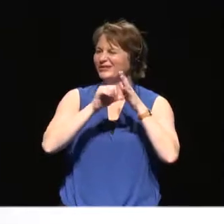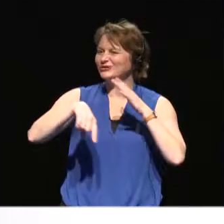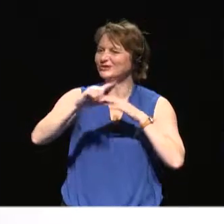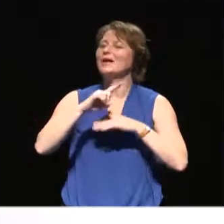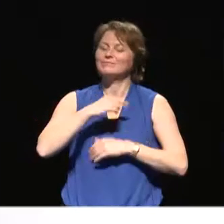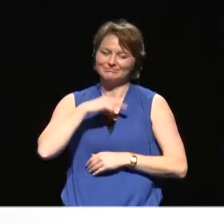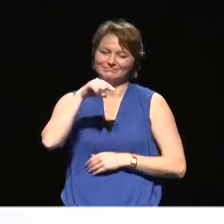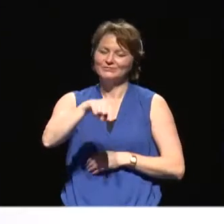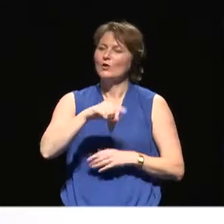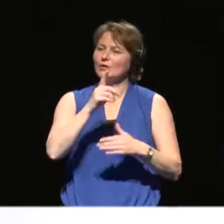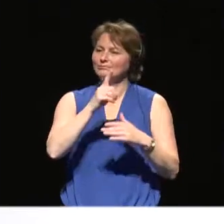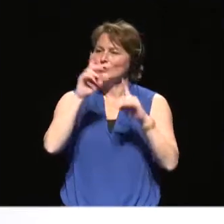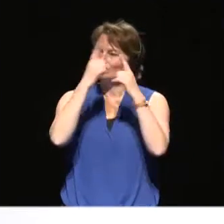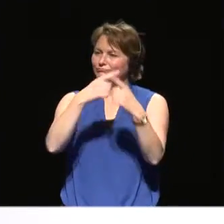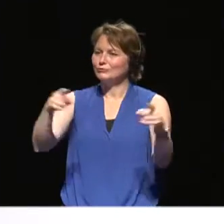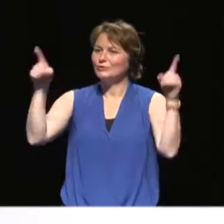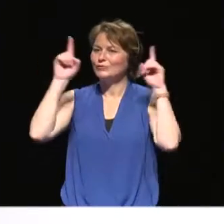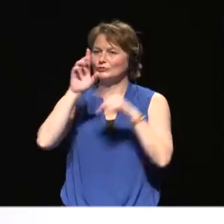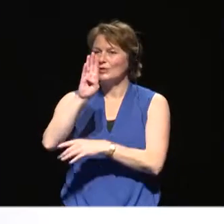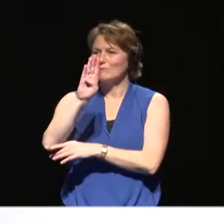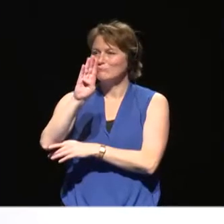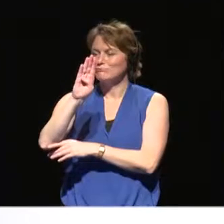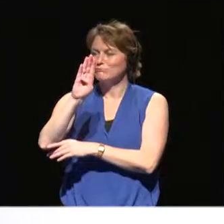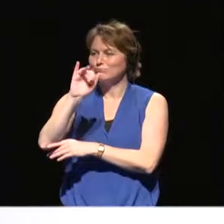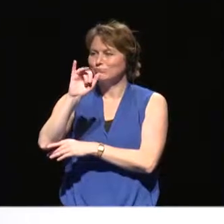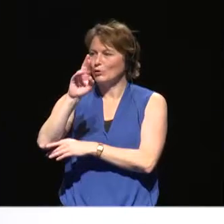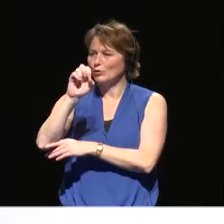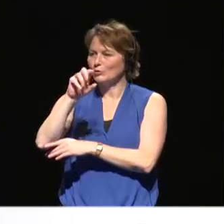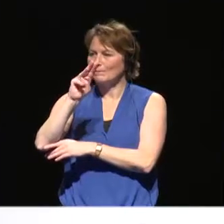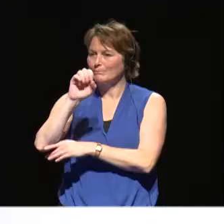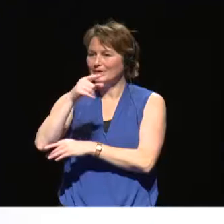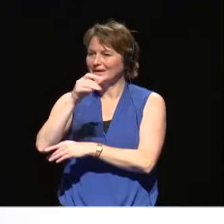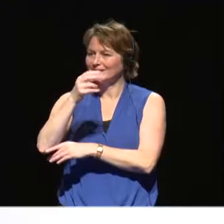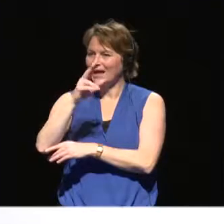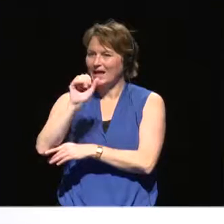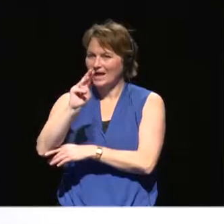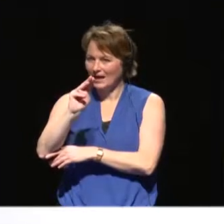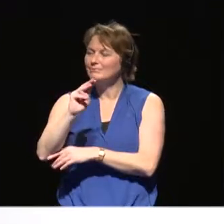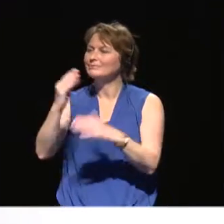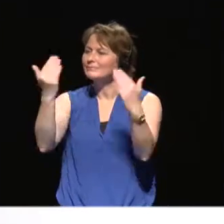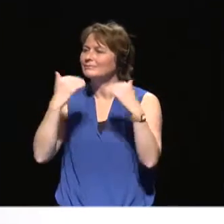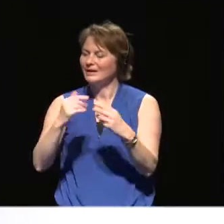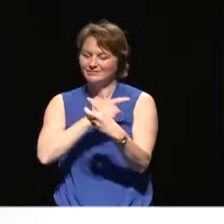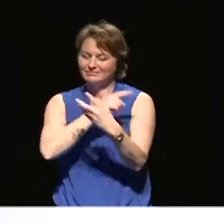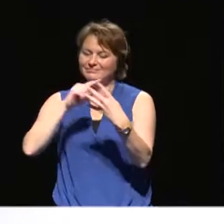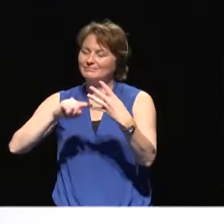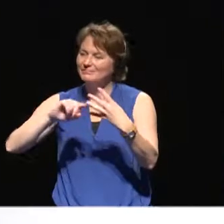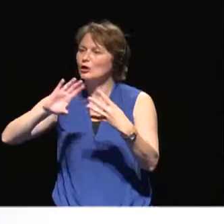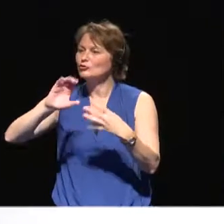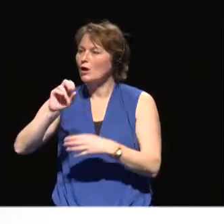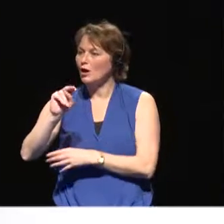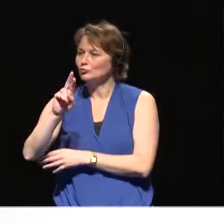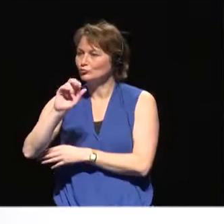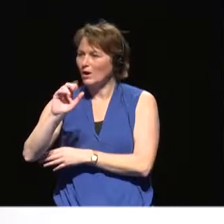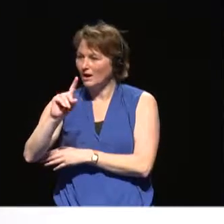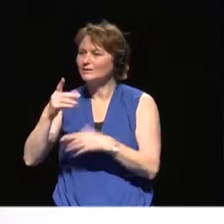of Birmingham. We have also with us Minister Konrad Pawlik. He is the Undersecretary of State for Development,